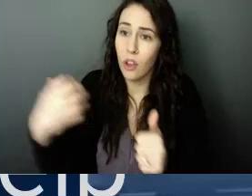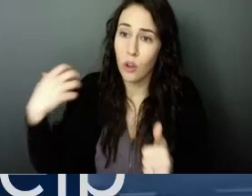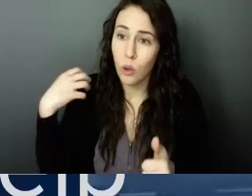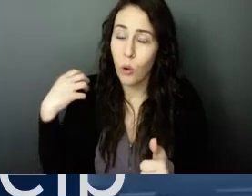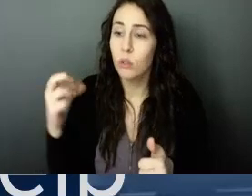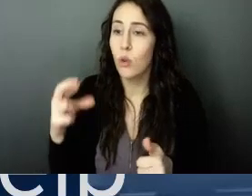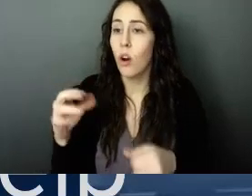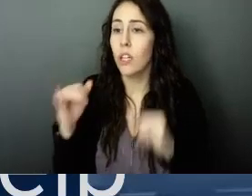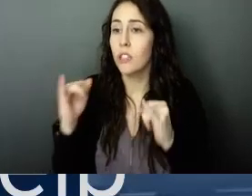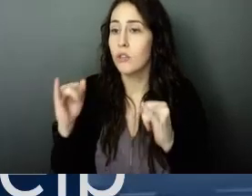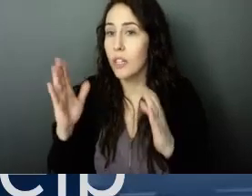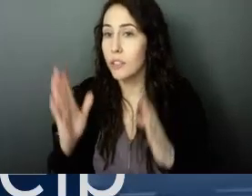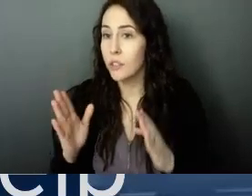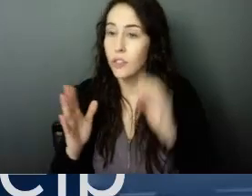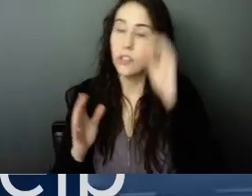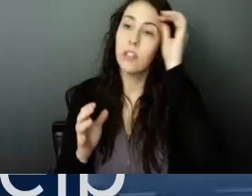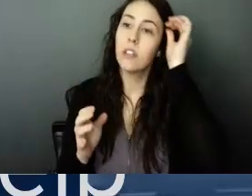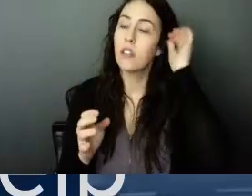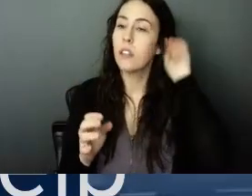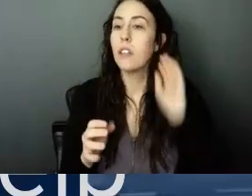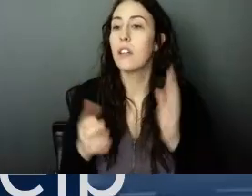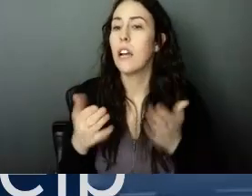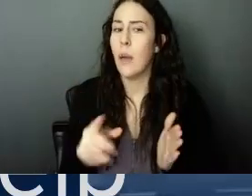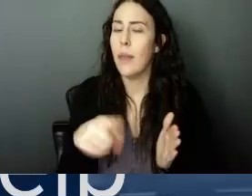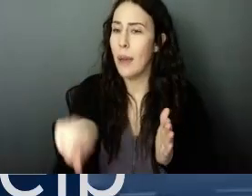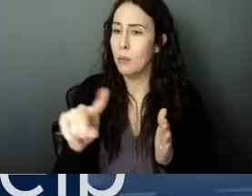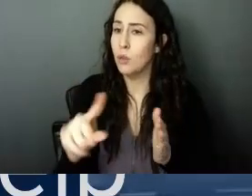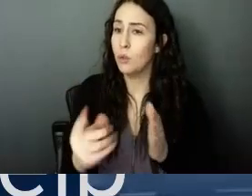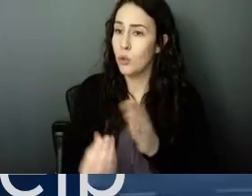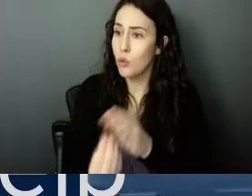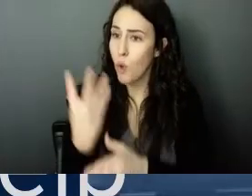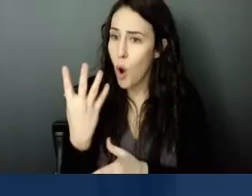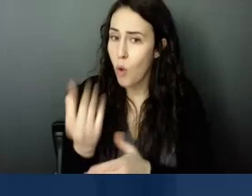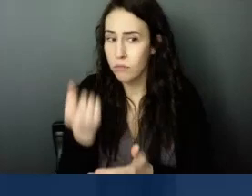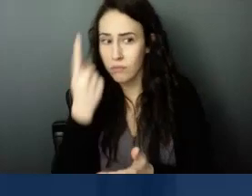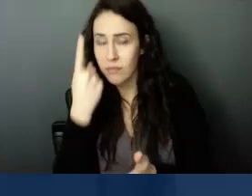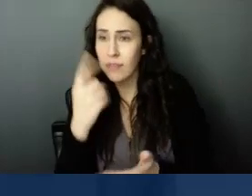allowing them to grow and understand what they can improve on and what they're doing well.